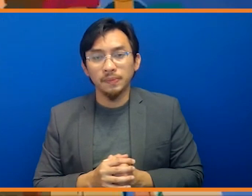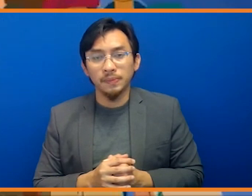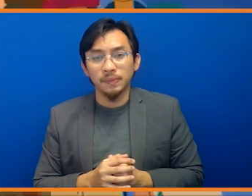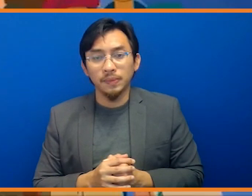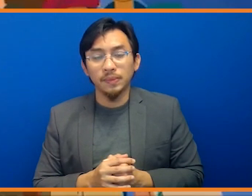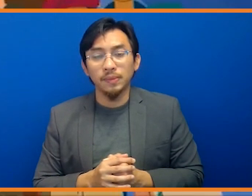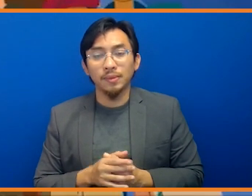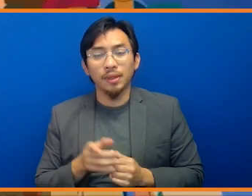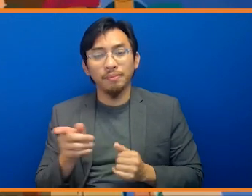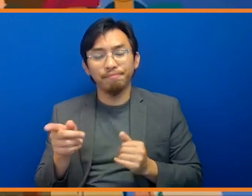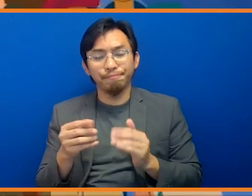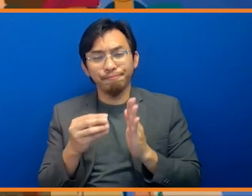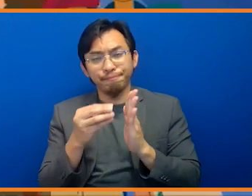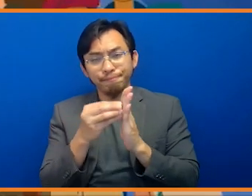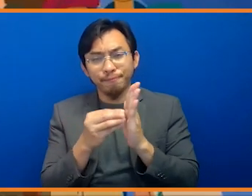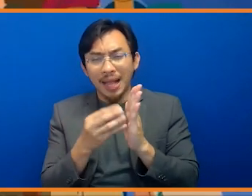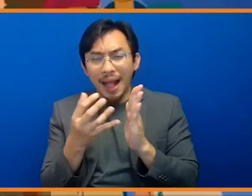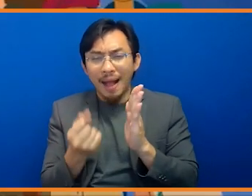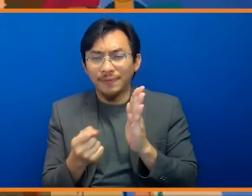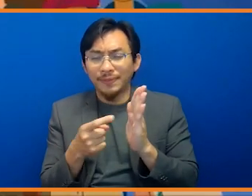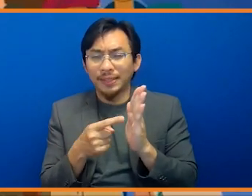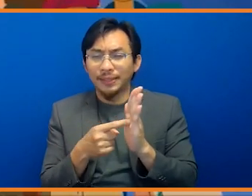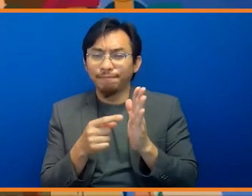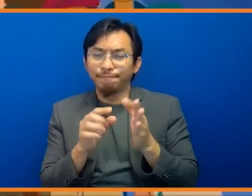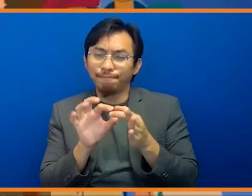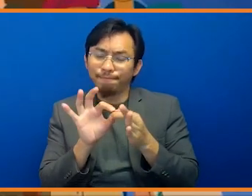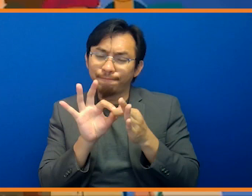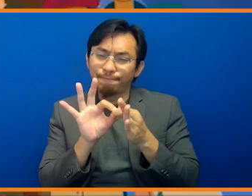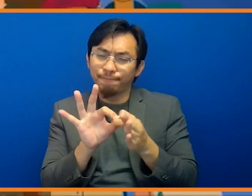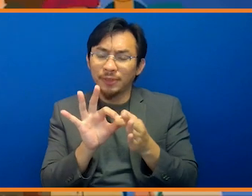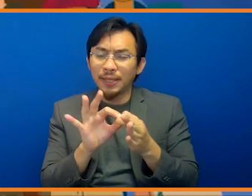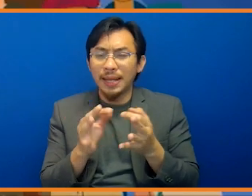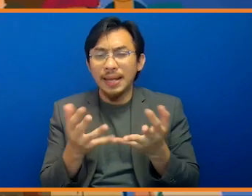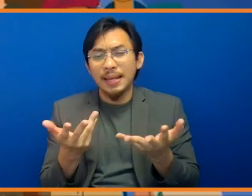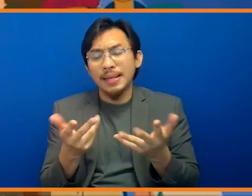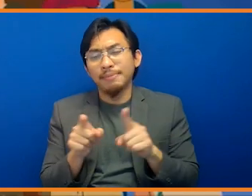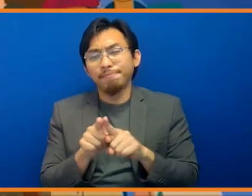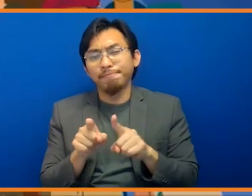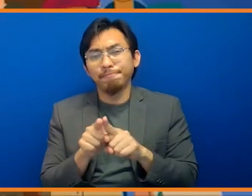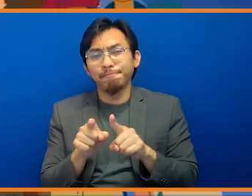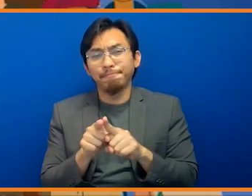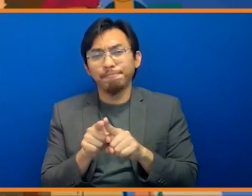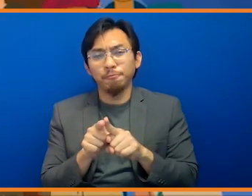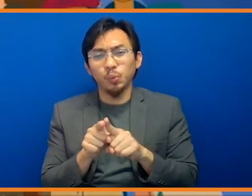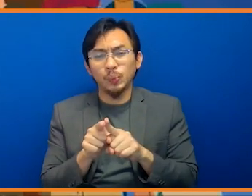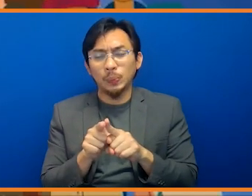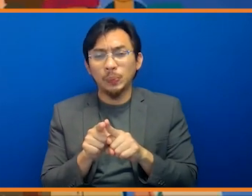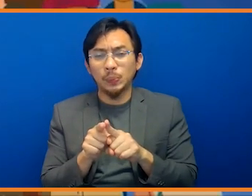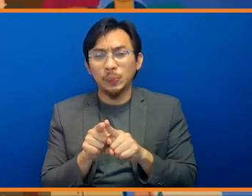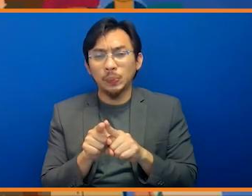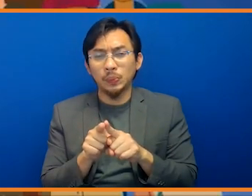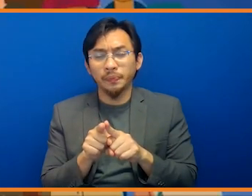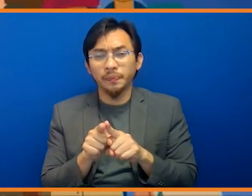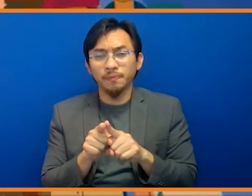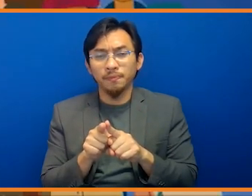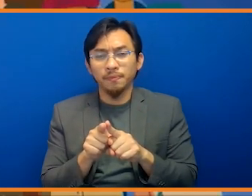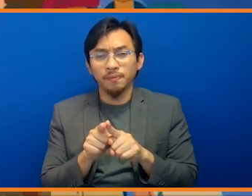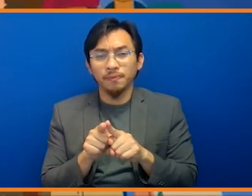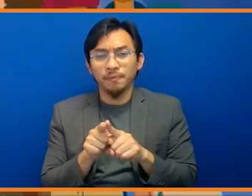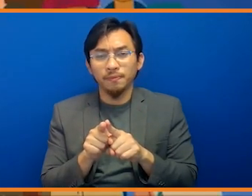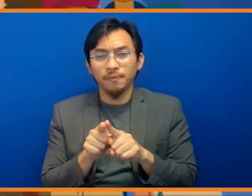So each element is connected to like this slide.